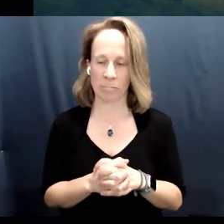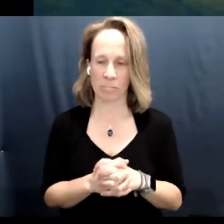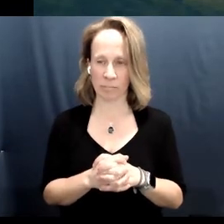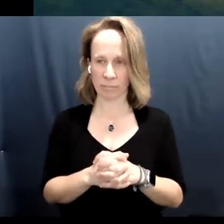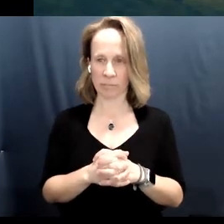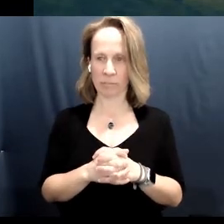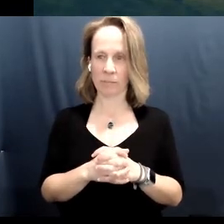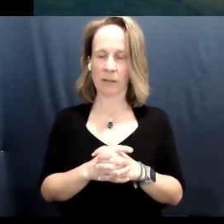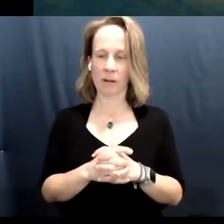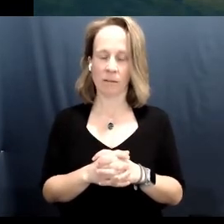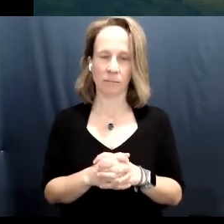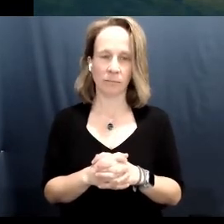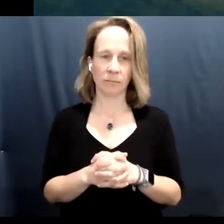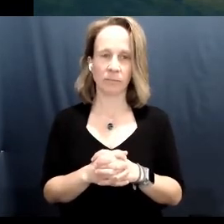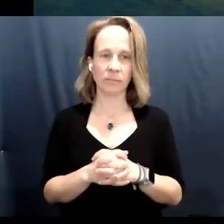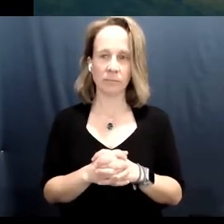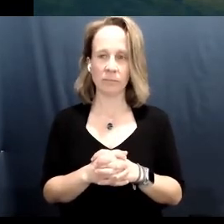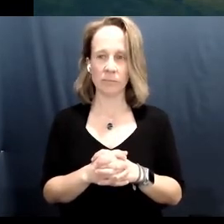Okay.